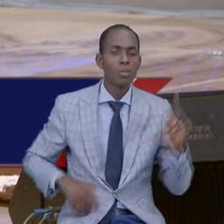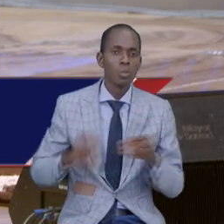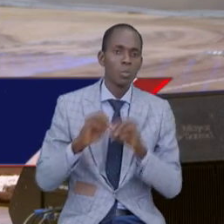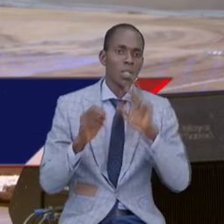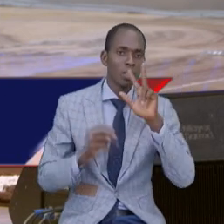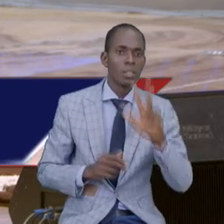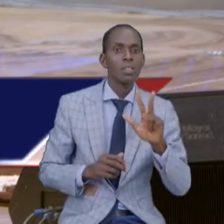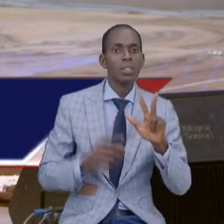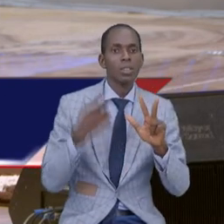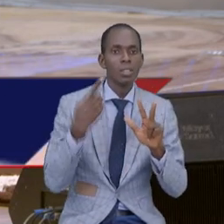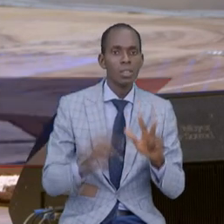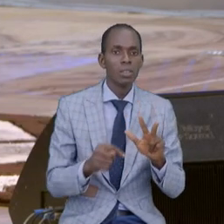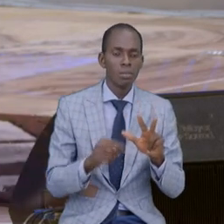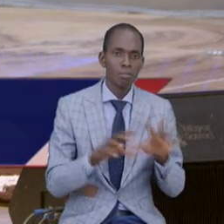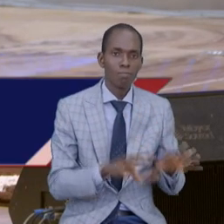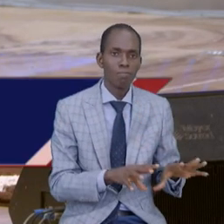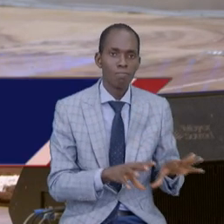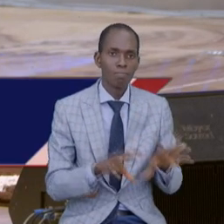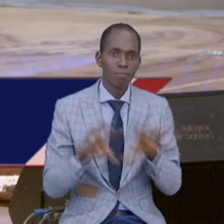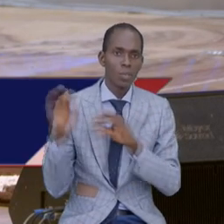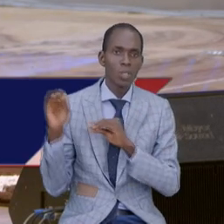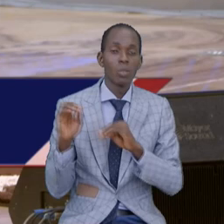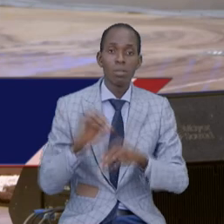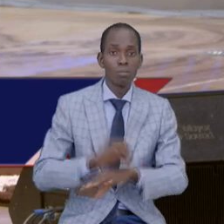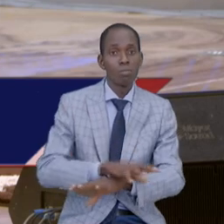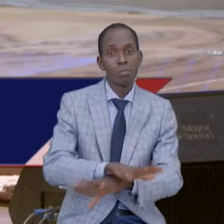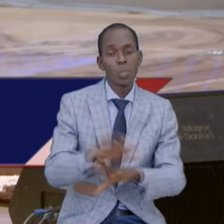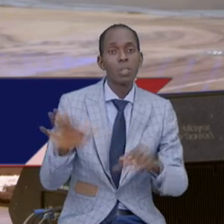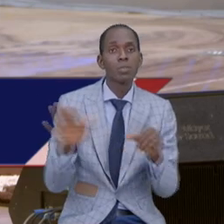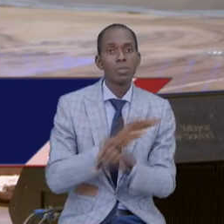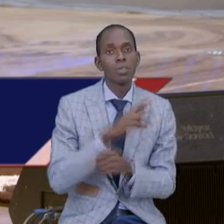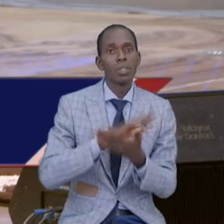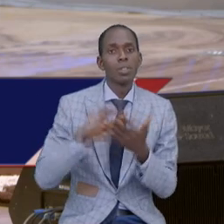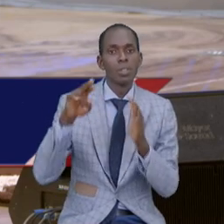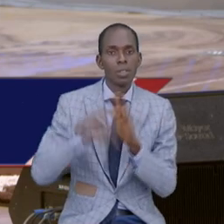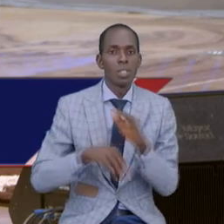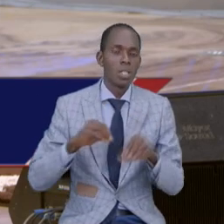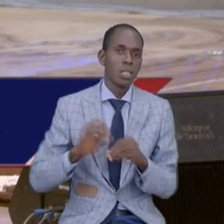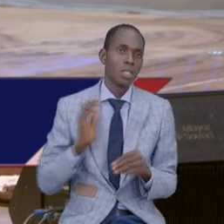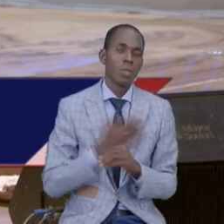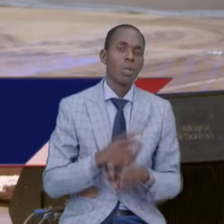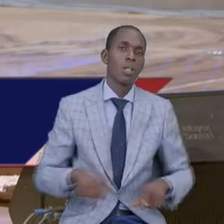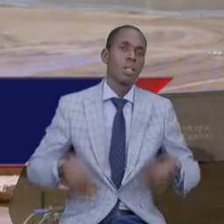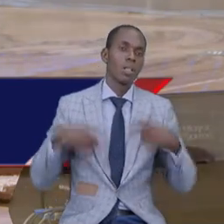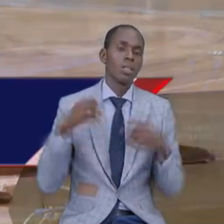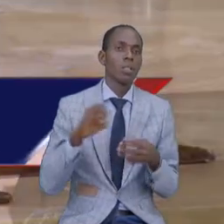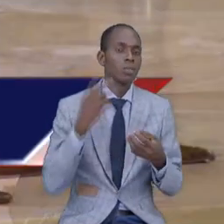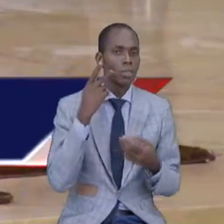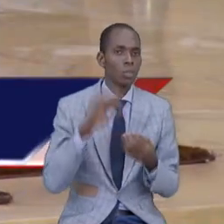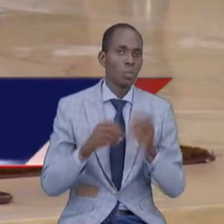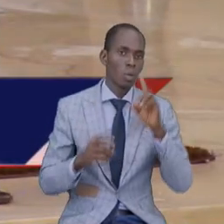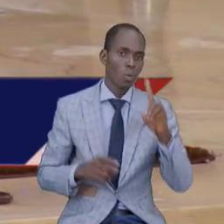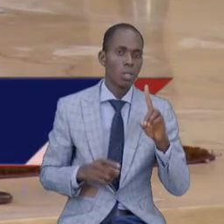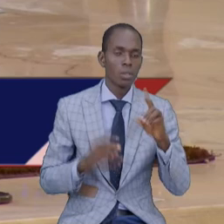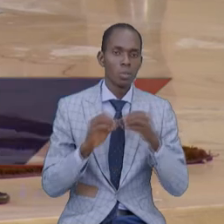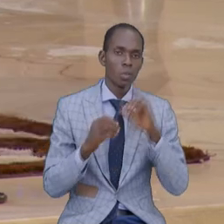three, impactful righteousness in our lives. Let's look at number one.